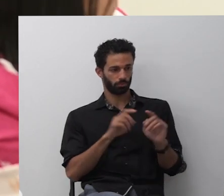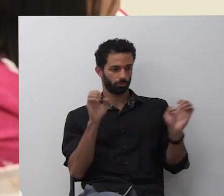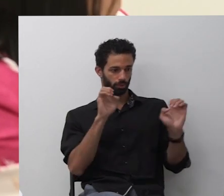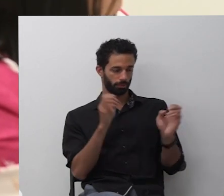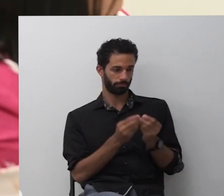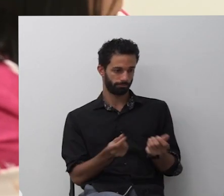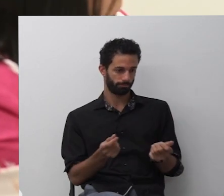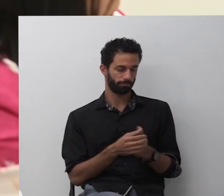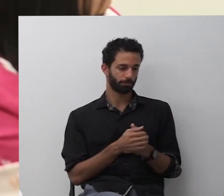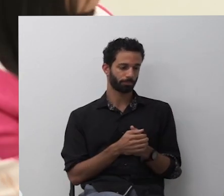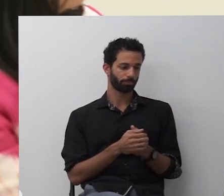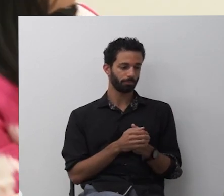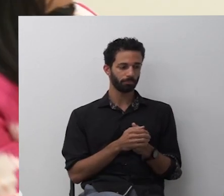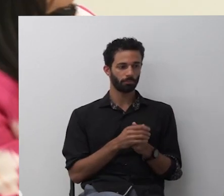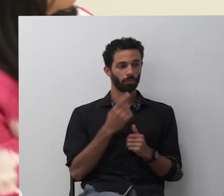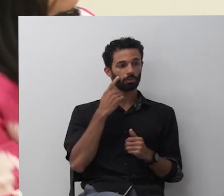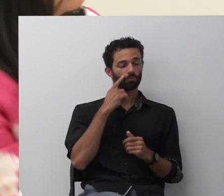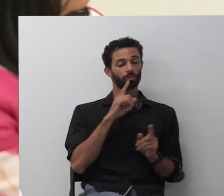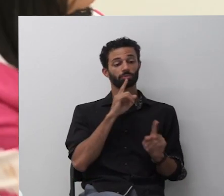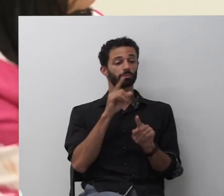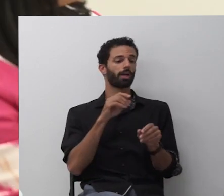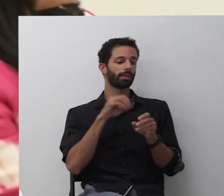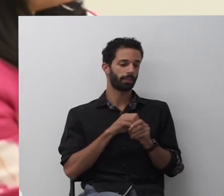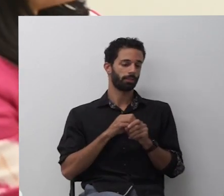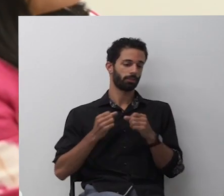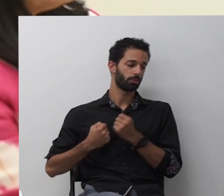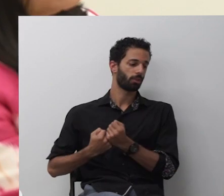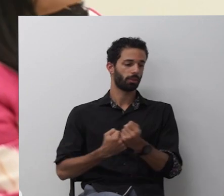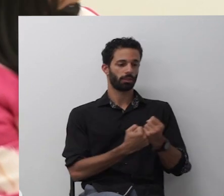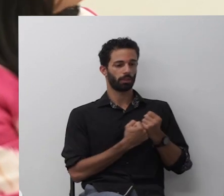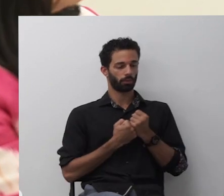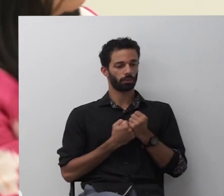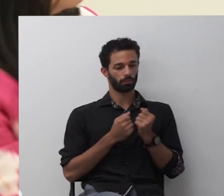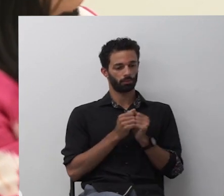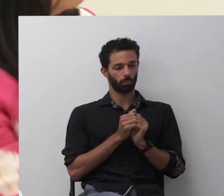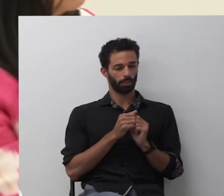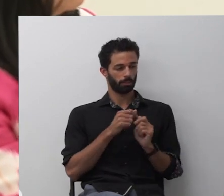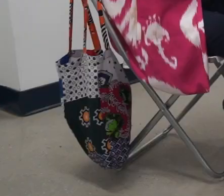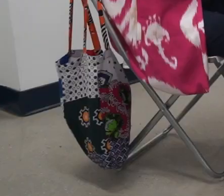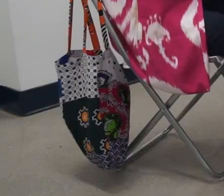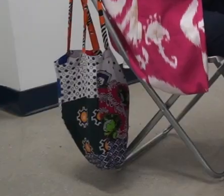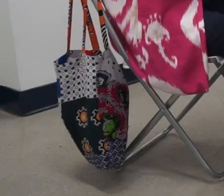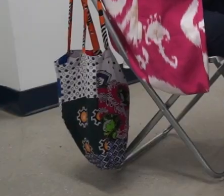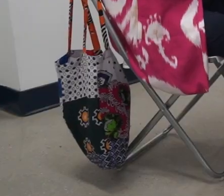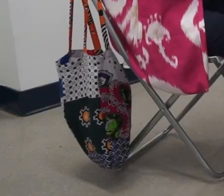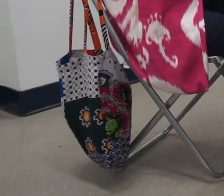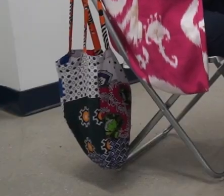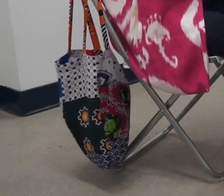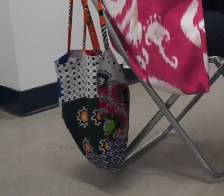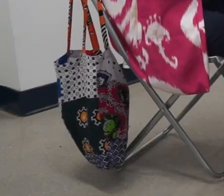that, like thinking about how to respond in solidarity with those who are fighting, especially those who are fighting right